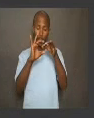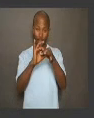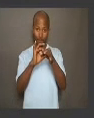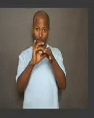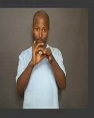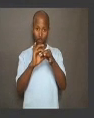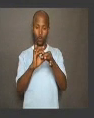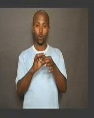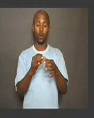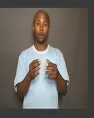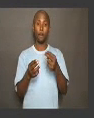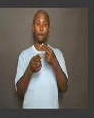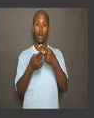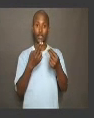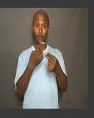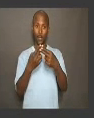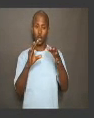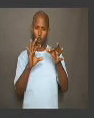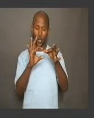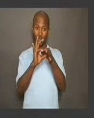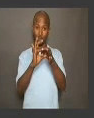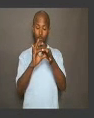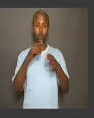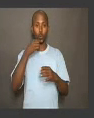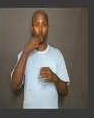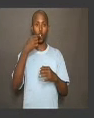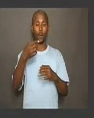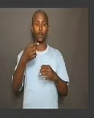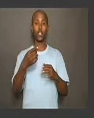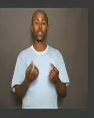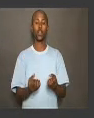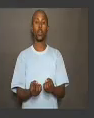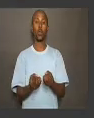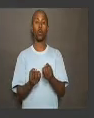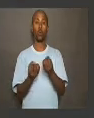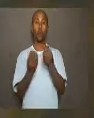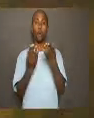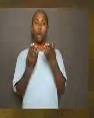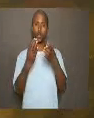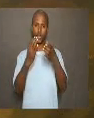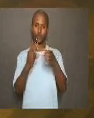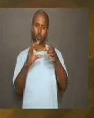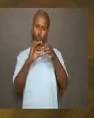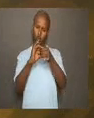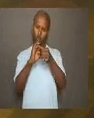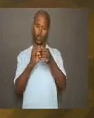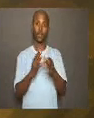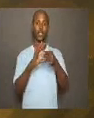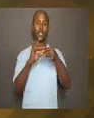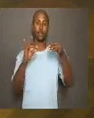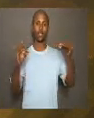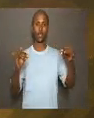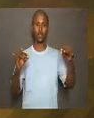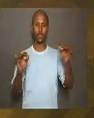or multiple connectives is called a compound statement. As